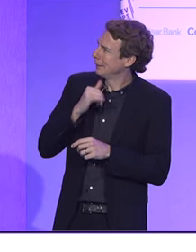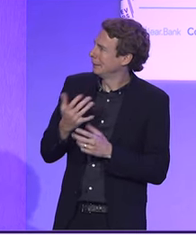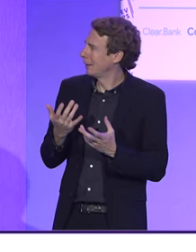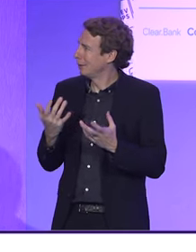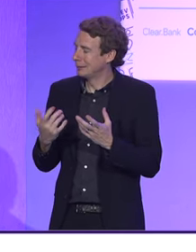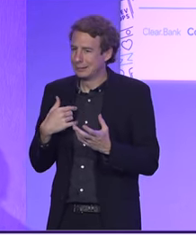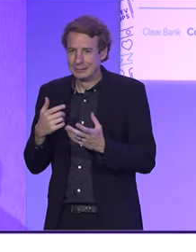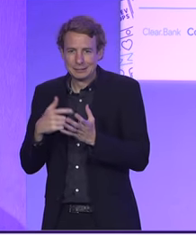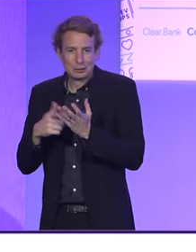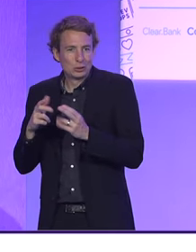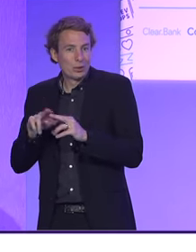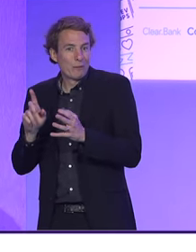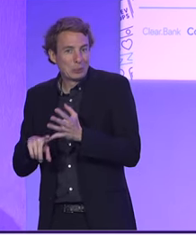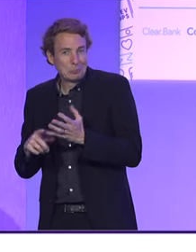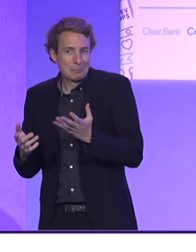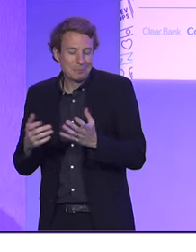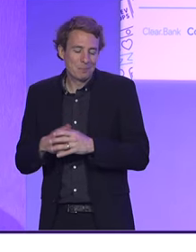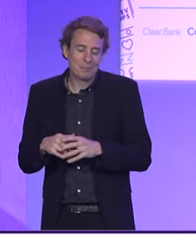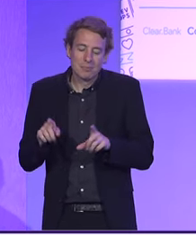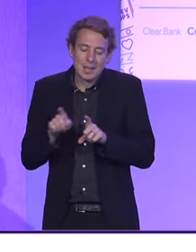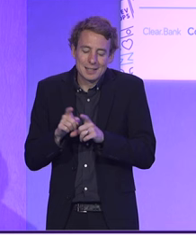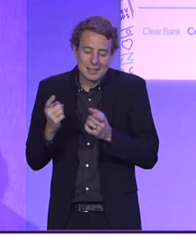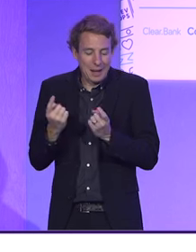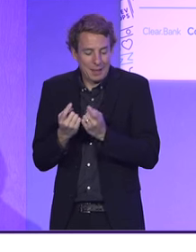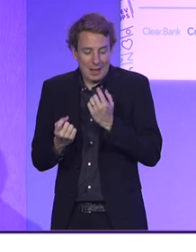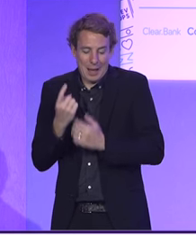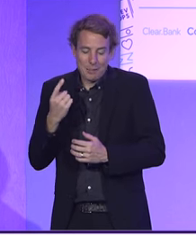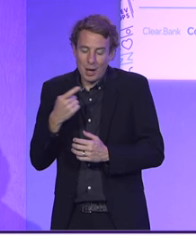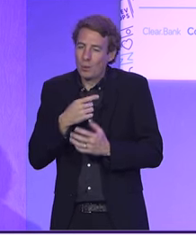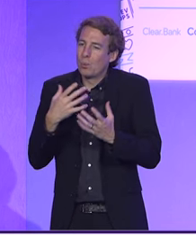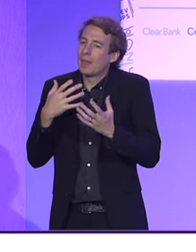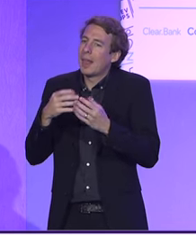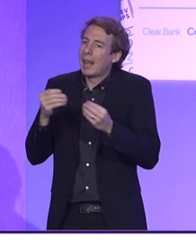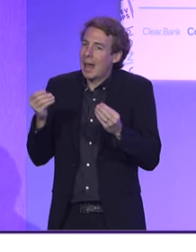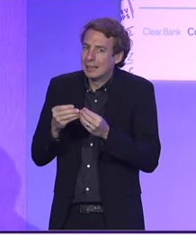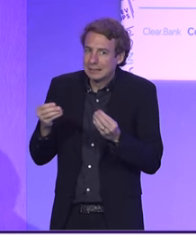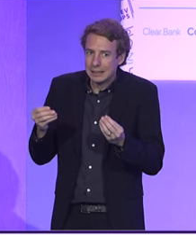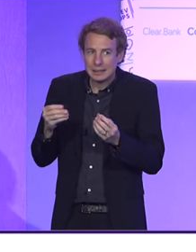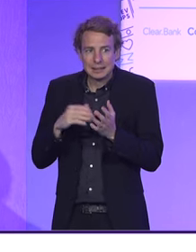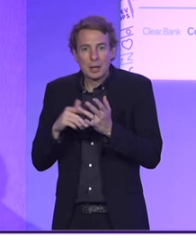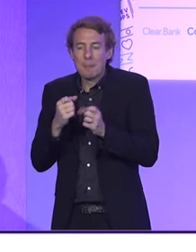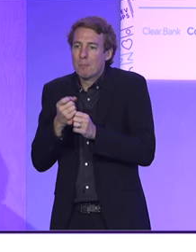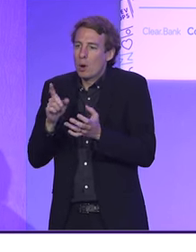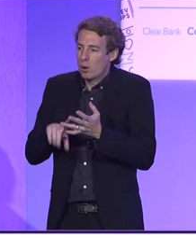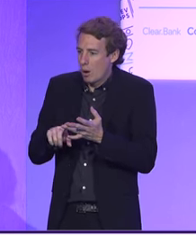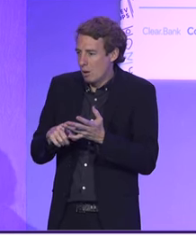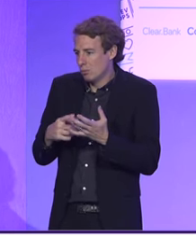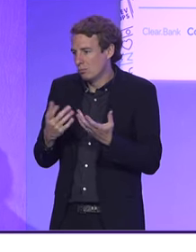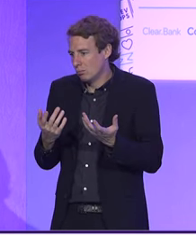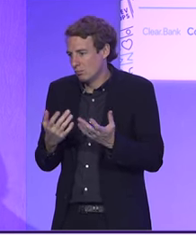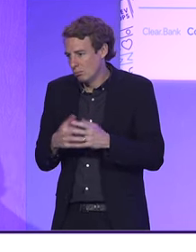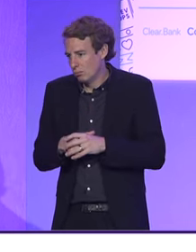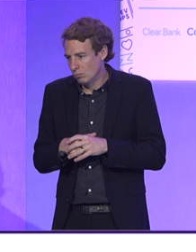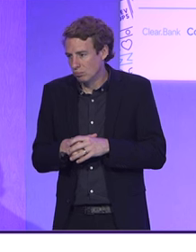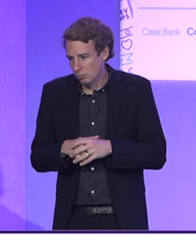Whatever. The same thing happens with Elastic. The same thing with Mongo. Well, in this case, who is